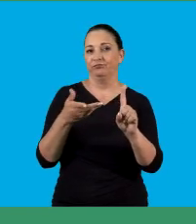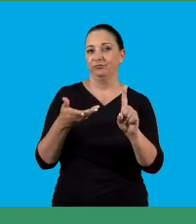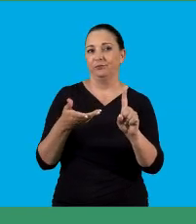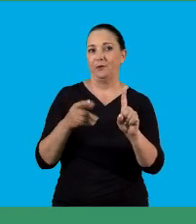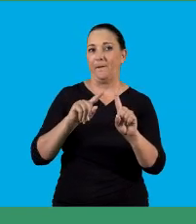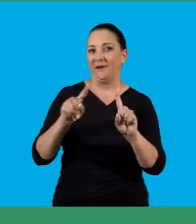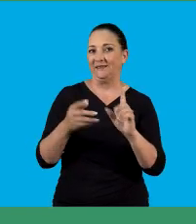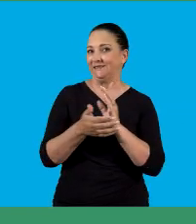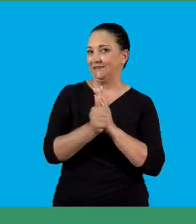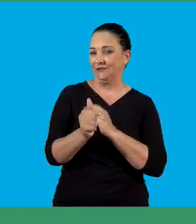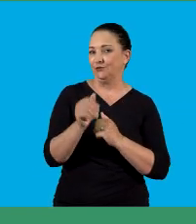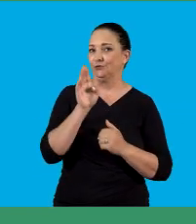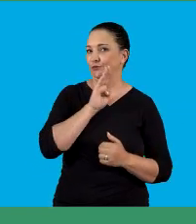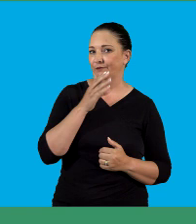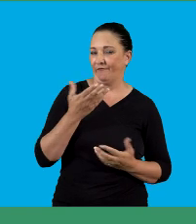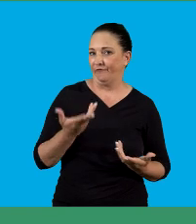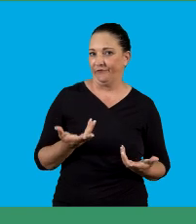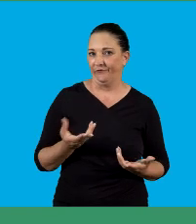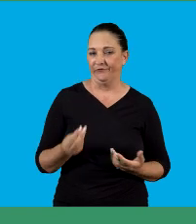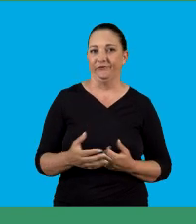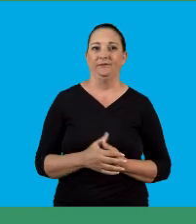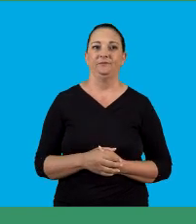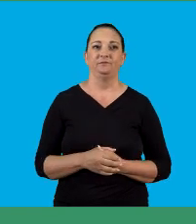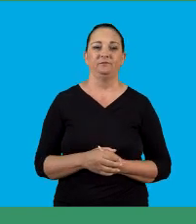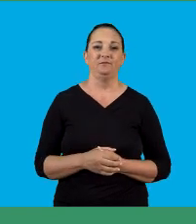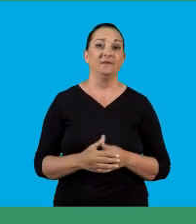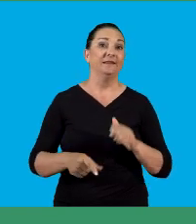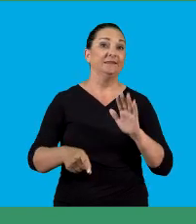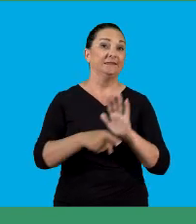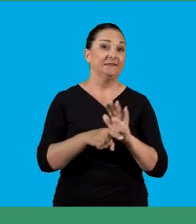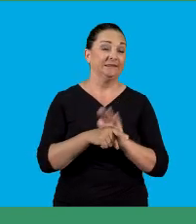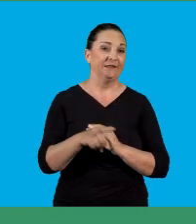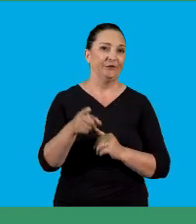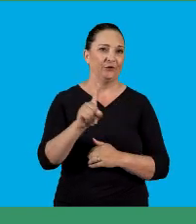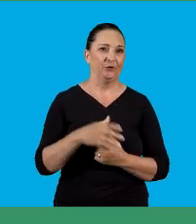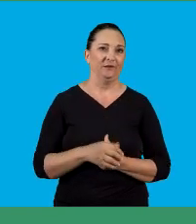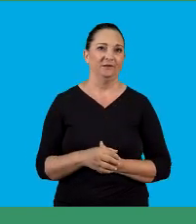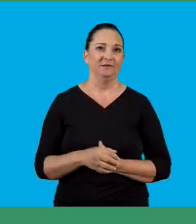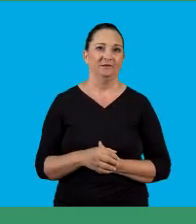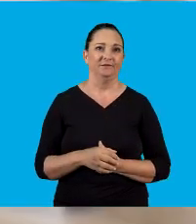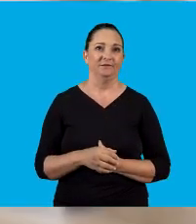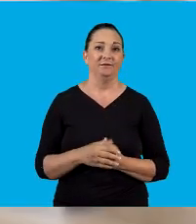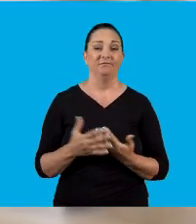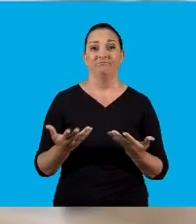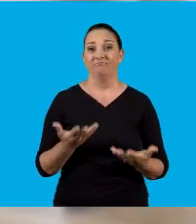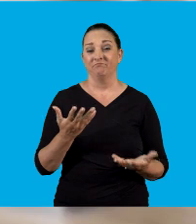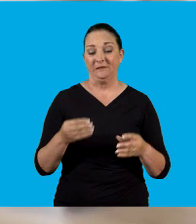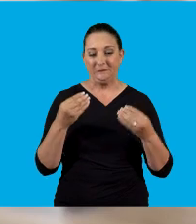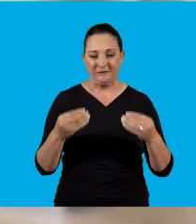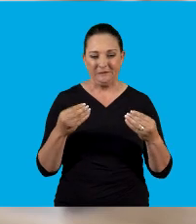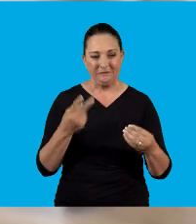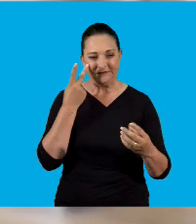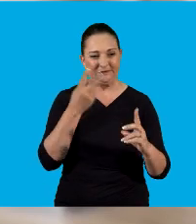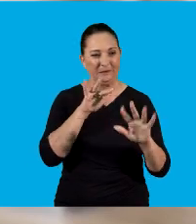not have the correct skills. So the negative impact of illiteracy is that as businesses, if people cannot be able